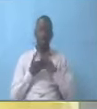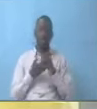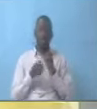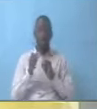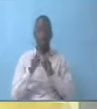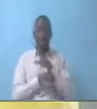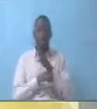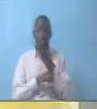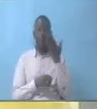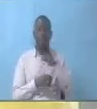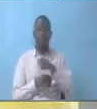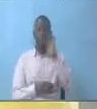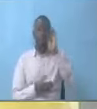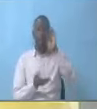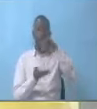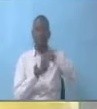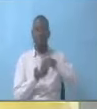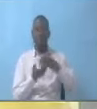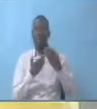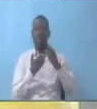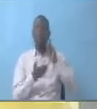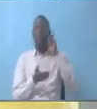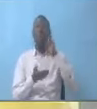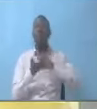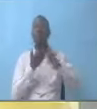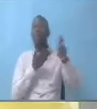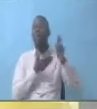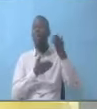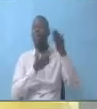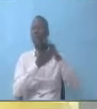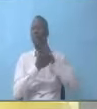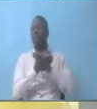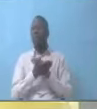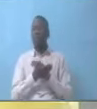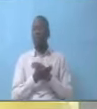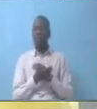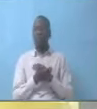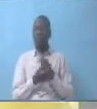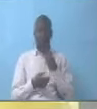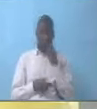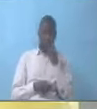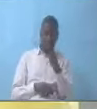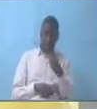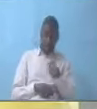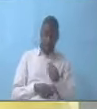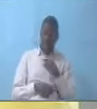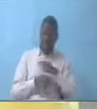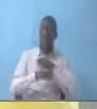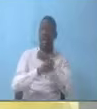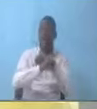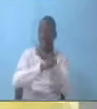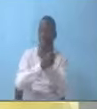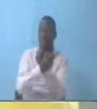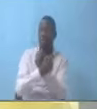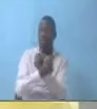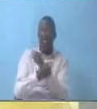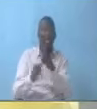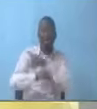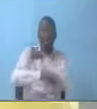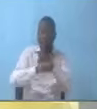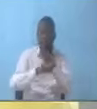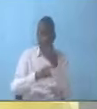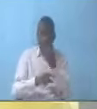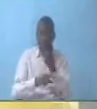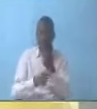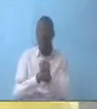amna ndigal ci joge ko Banjul. Arrest me wherever I was seen. Ne dal nañ ma japp fepp fuñ ma gis.